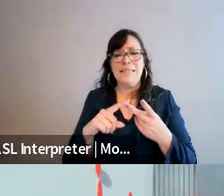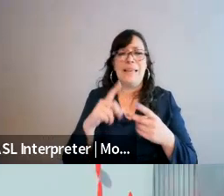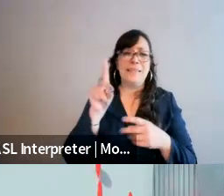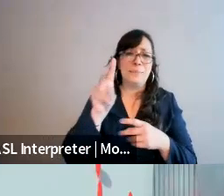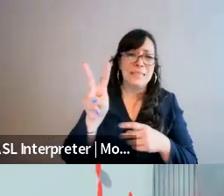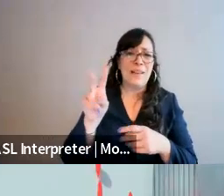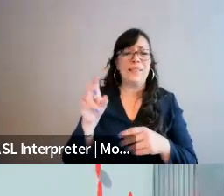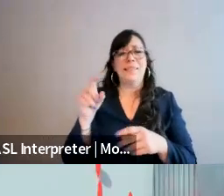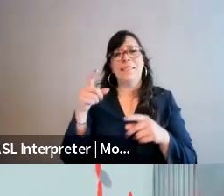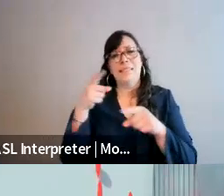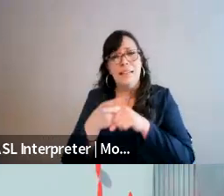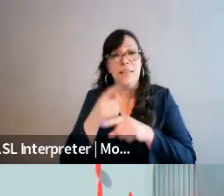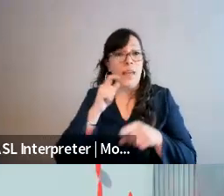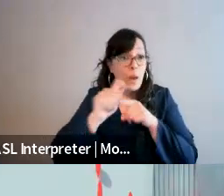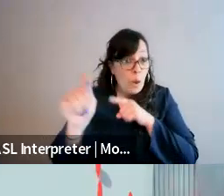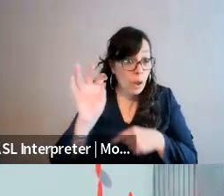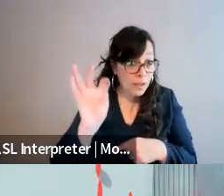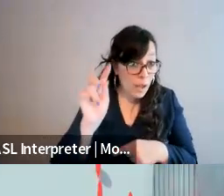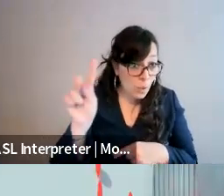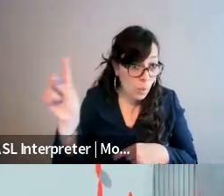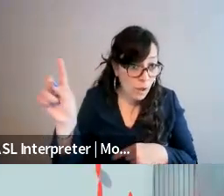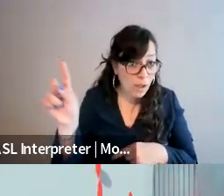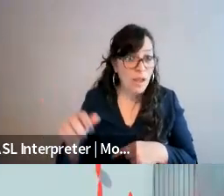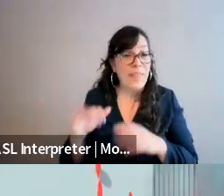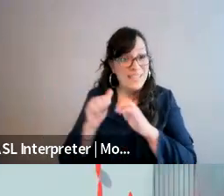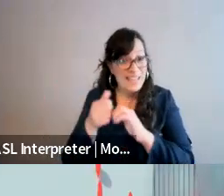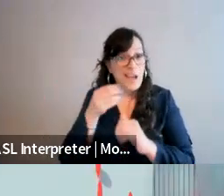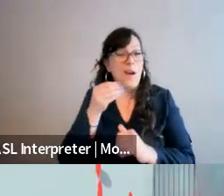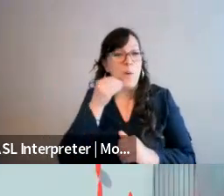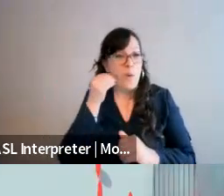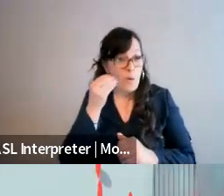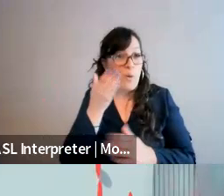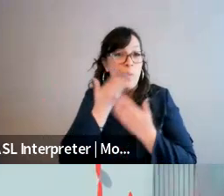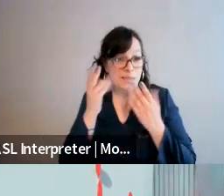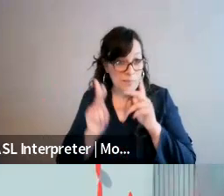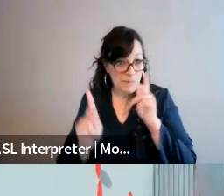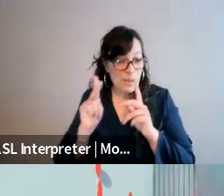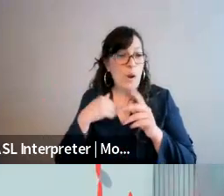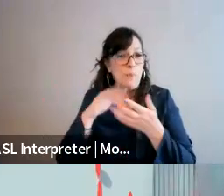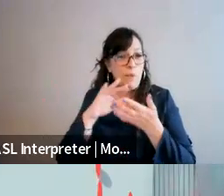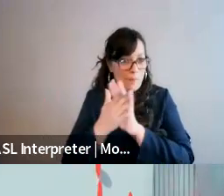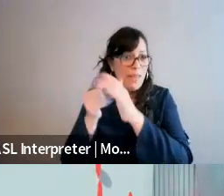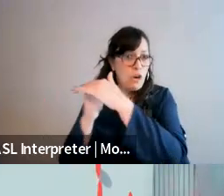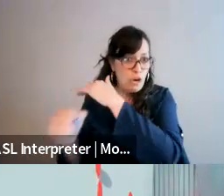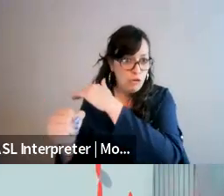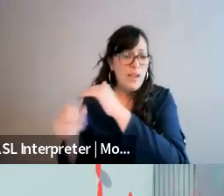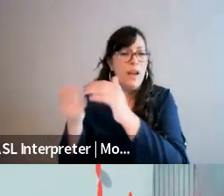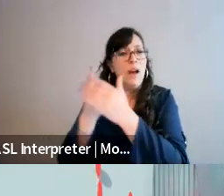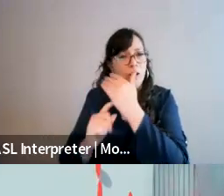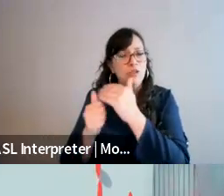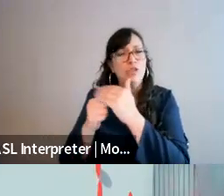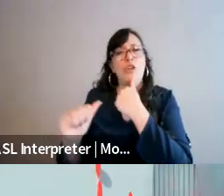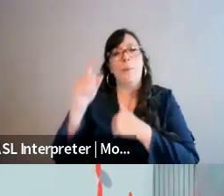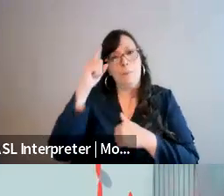and disputes are calling 911. That's how homeless people are often getting incarcerated under mental health laws,